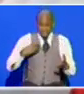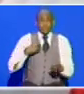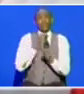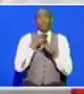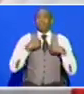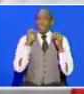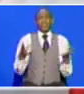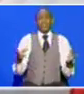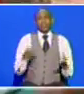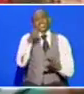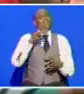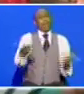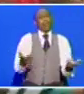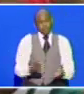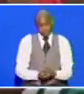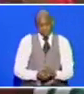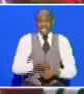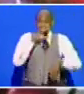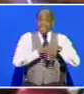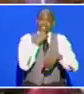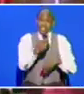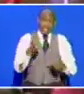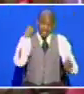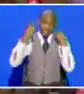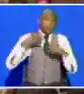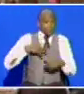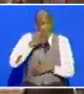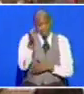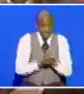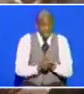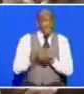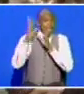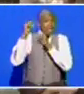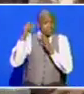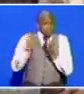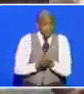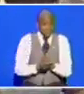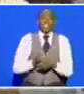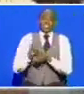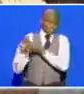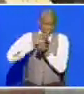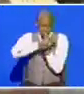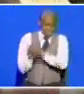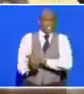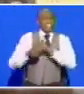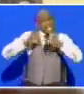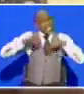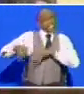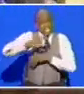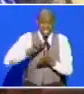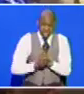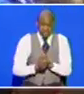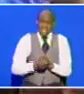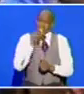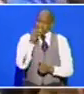kazi. Wewe uko na magari. NASA told Kericho County residents to expect a paradigm shift in the agricultural sector,